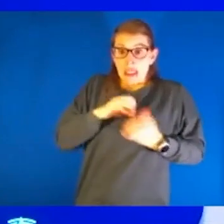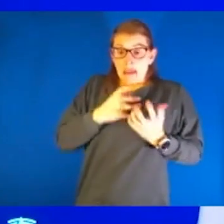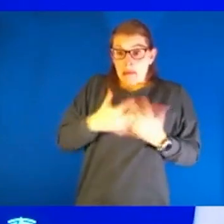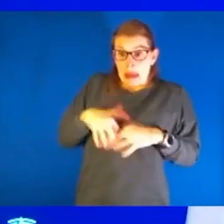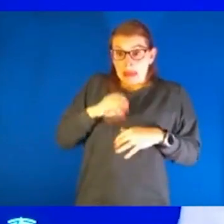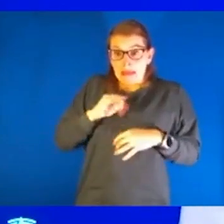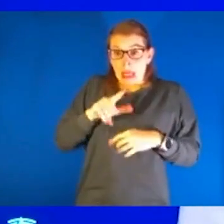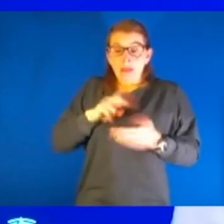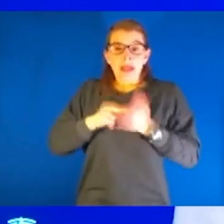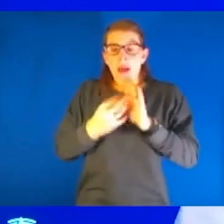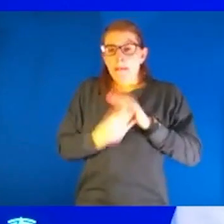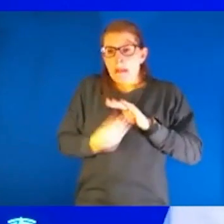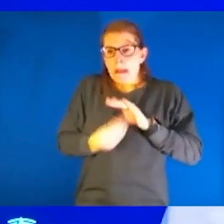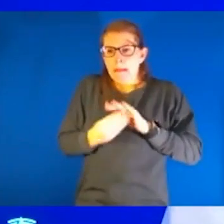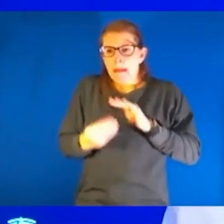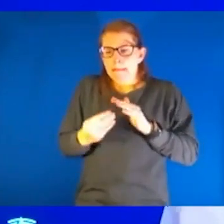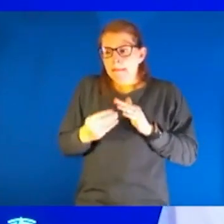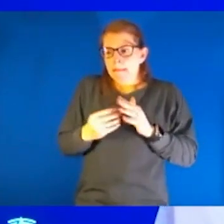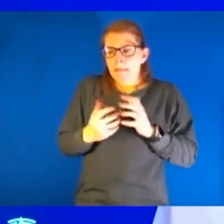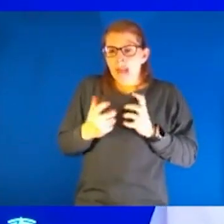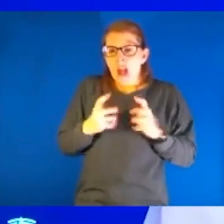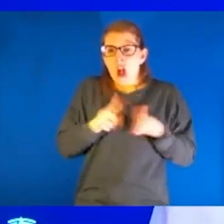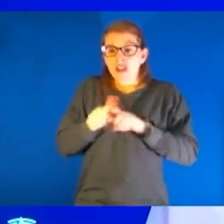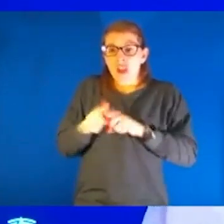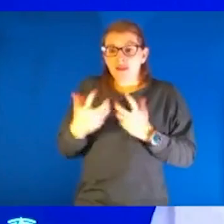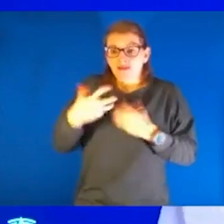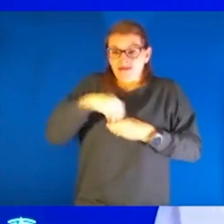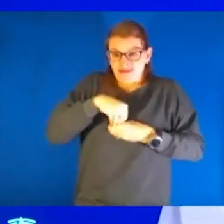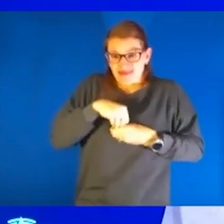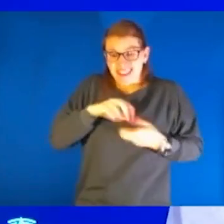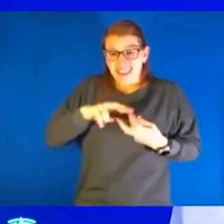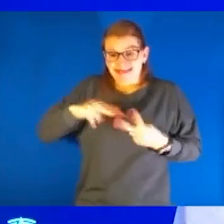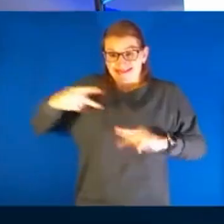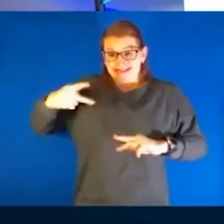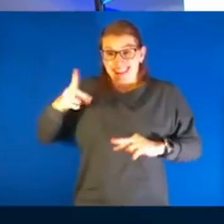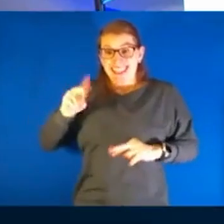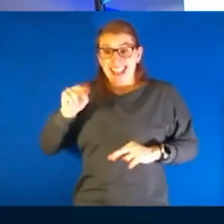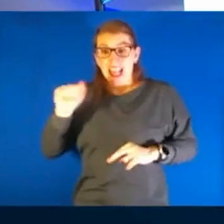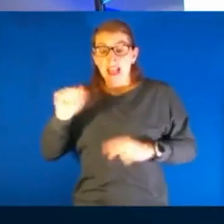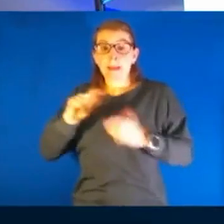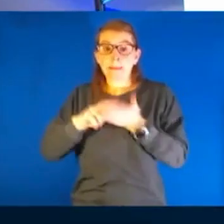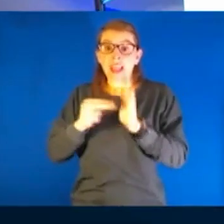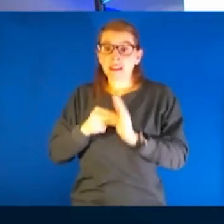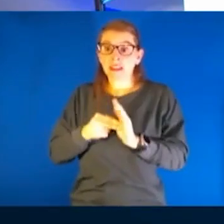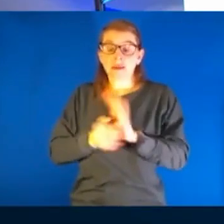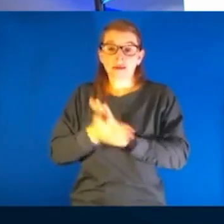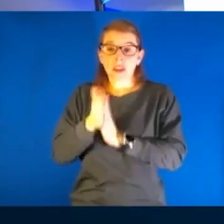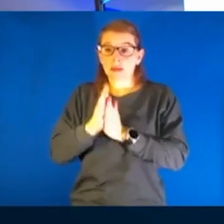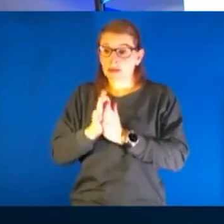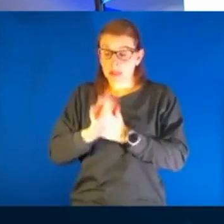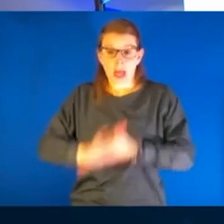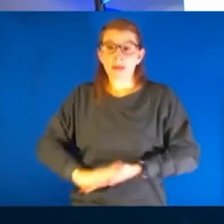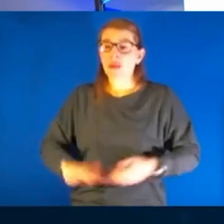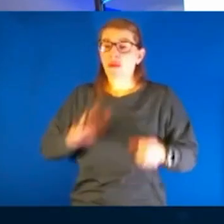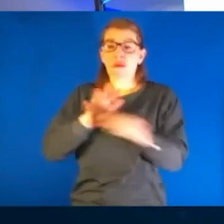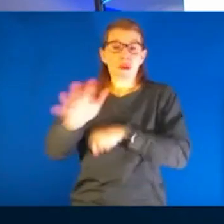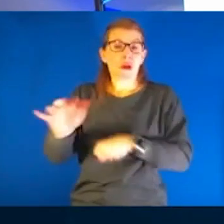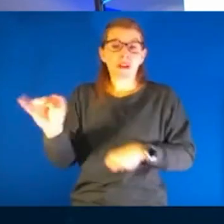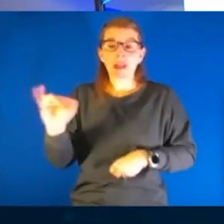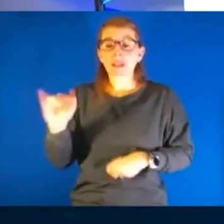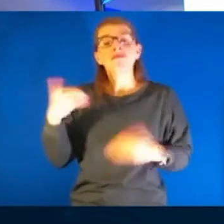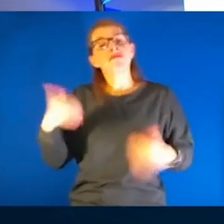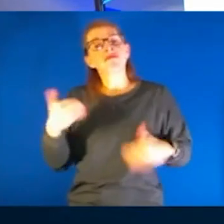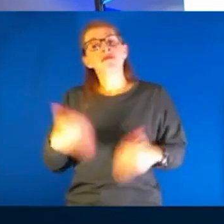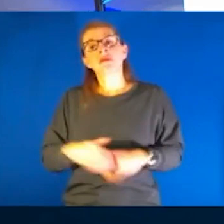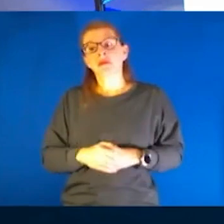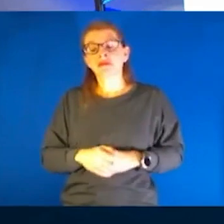into the DNA, and then you have full-on infection. So, and I don't know if you have anything to add to that. No, I think it's a tricky virus. It's very It is a tricky. tricky virus. And